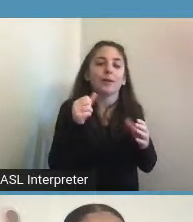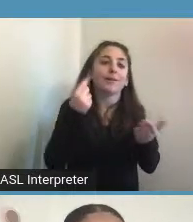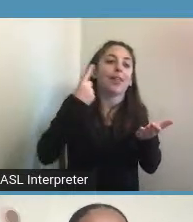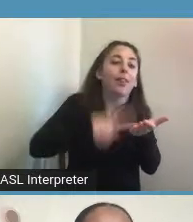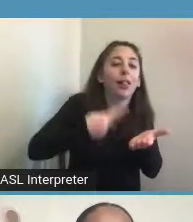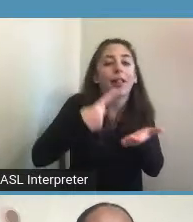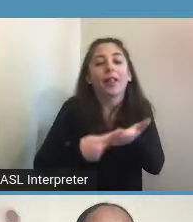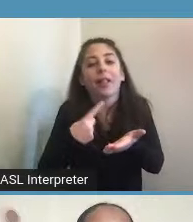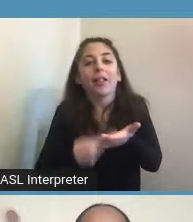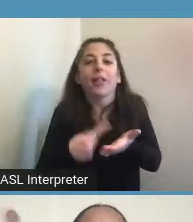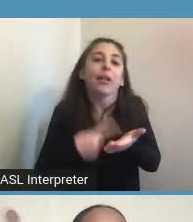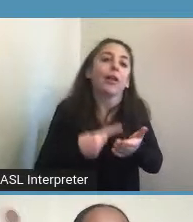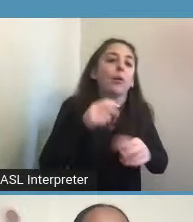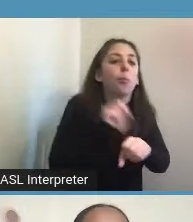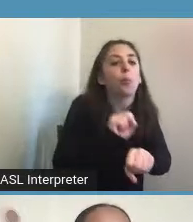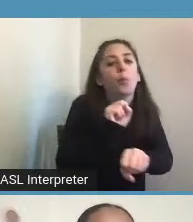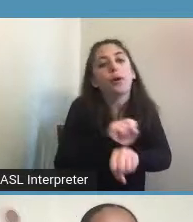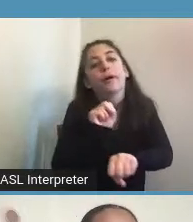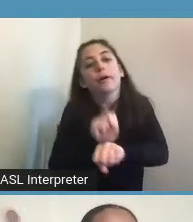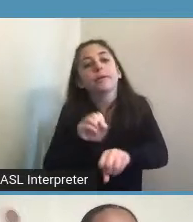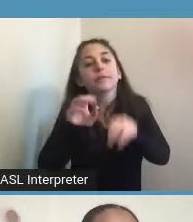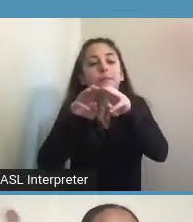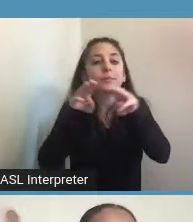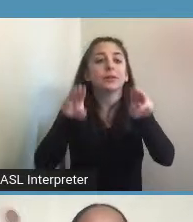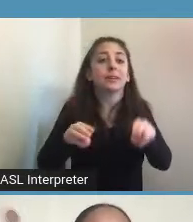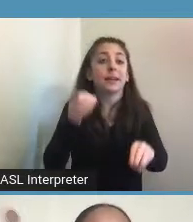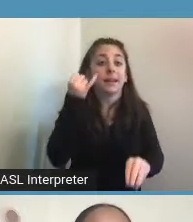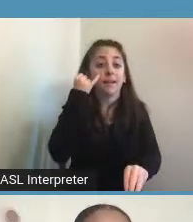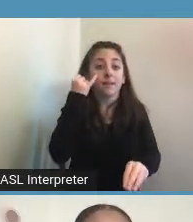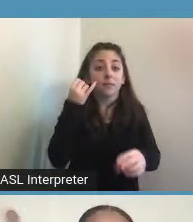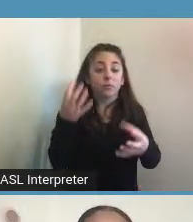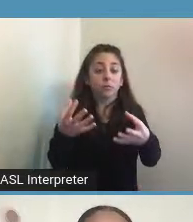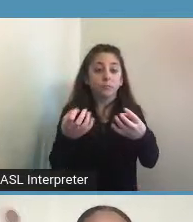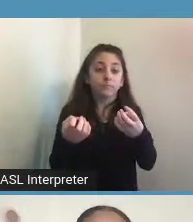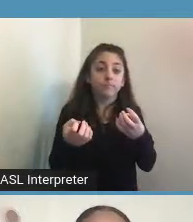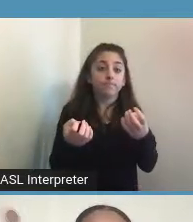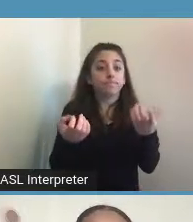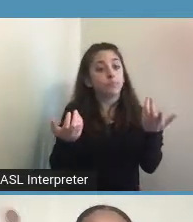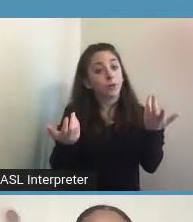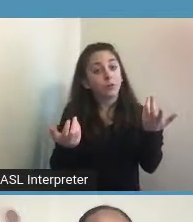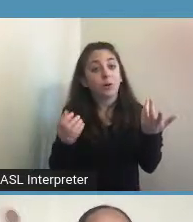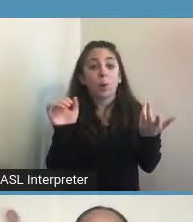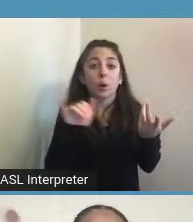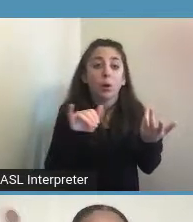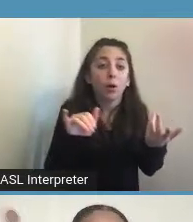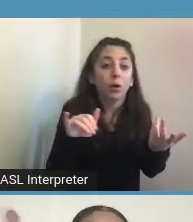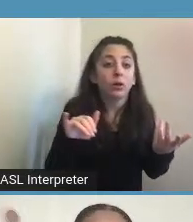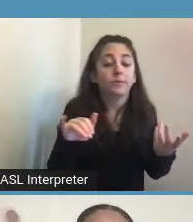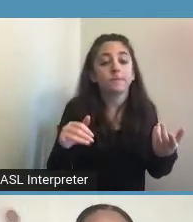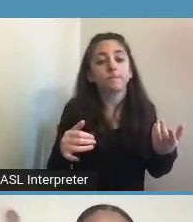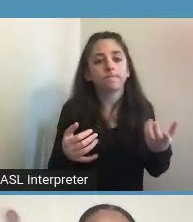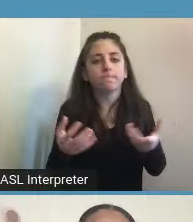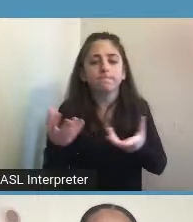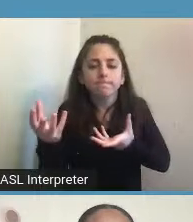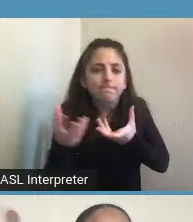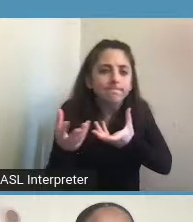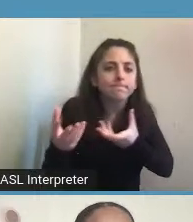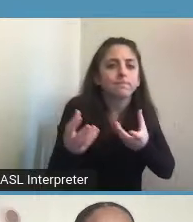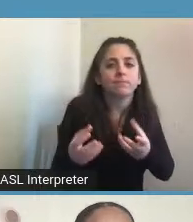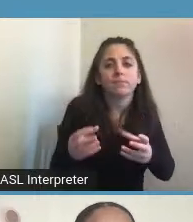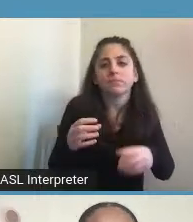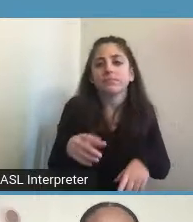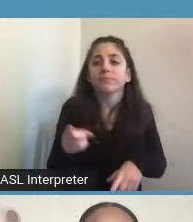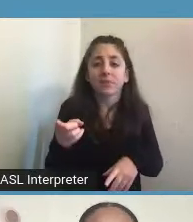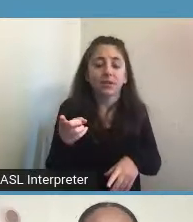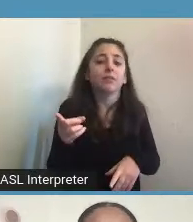always work. So if you're interested in like just chatting, I am down for that. Again, at underscore Jessica Elise